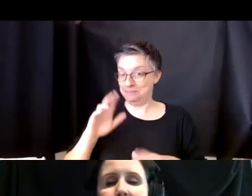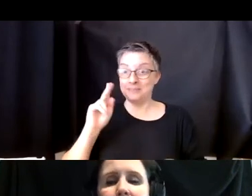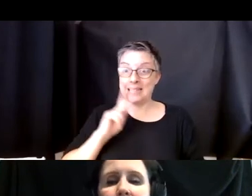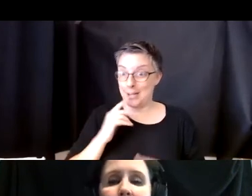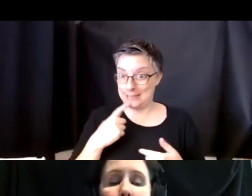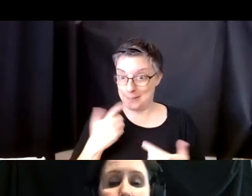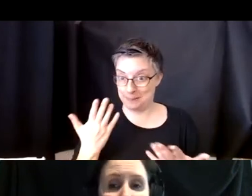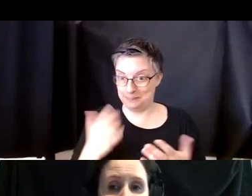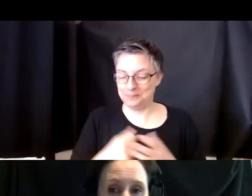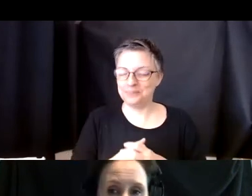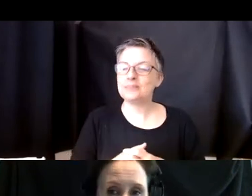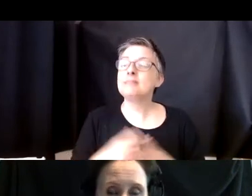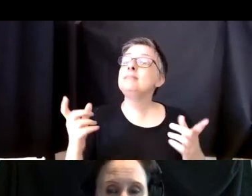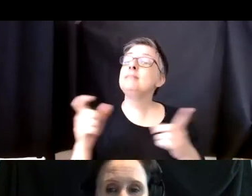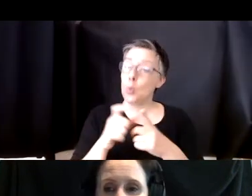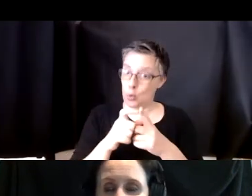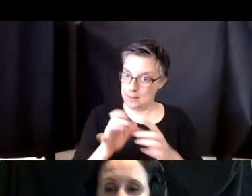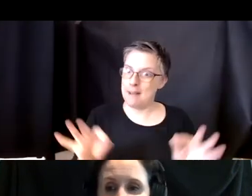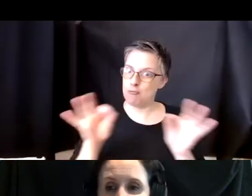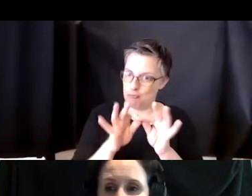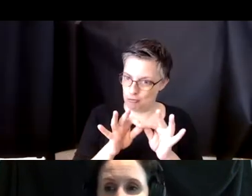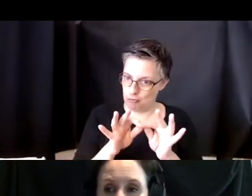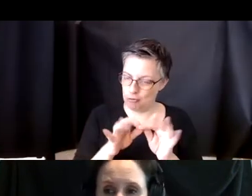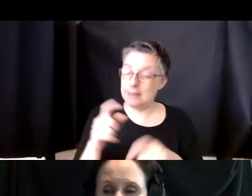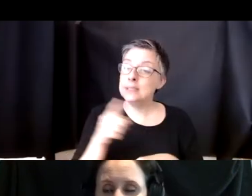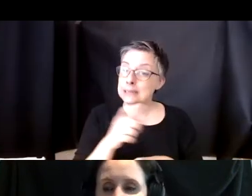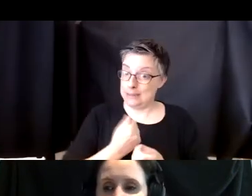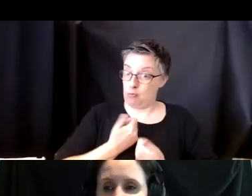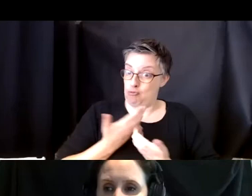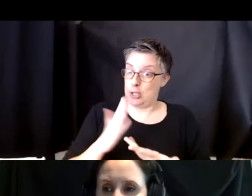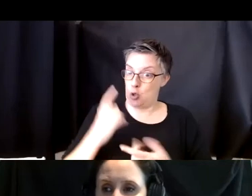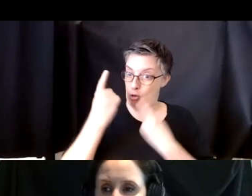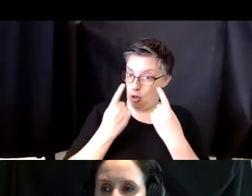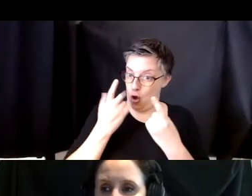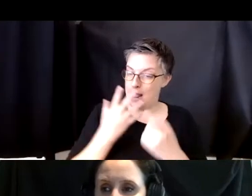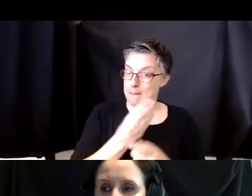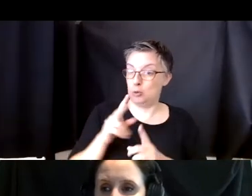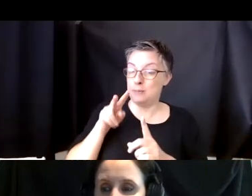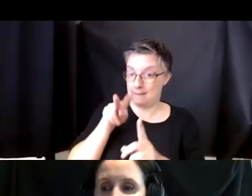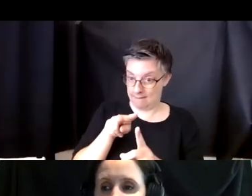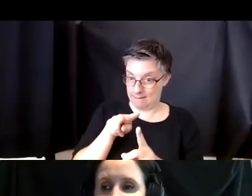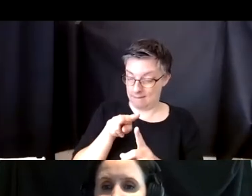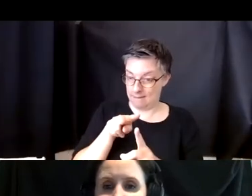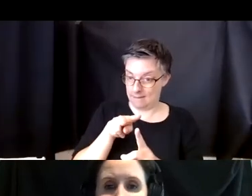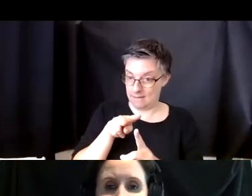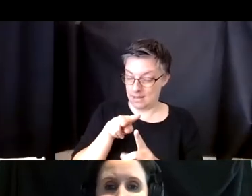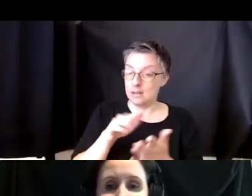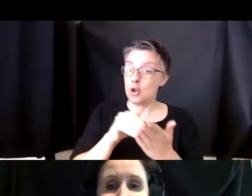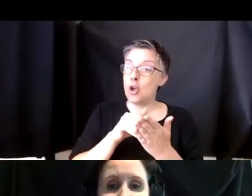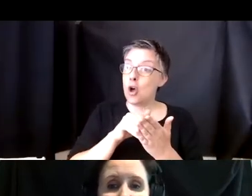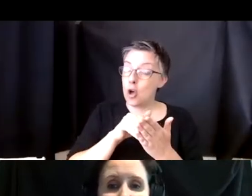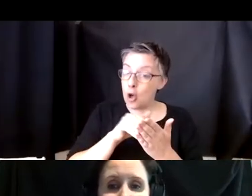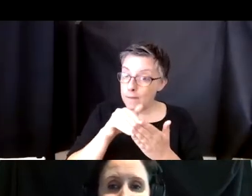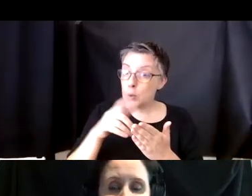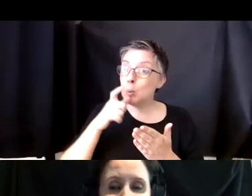is, "Words matter. They express your thoughts and perspective. Often the one who